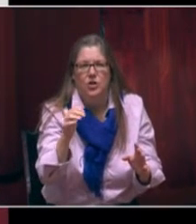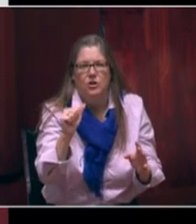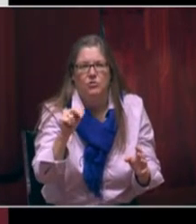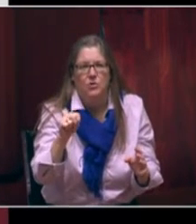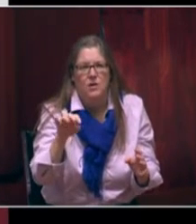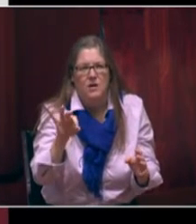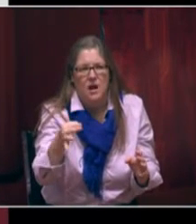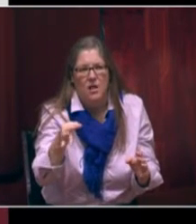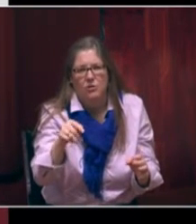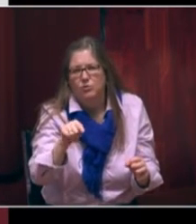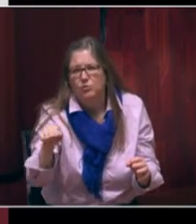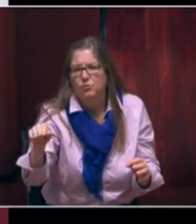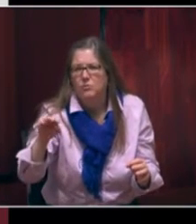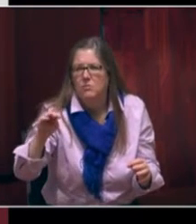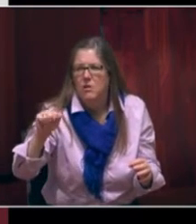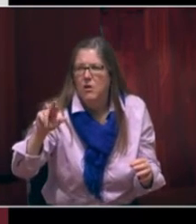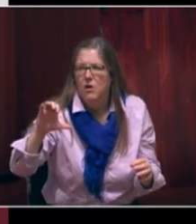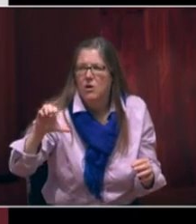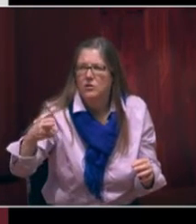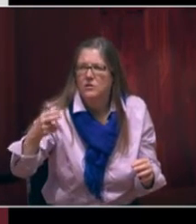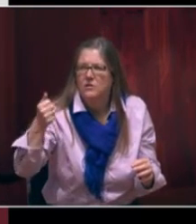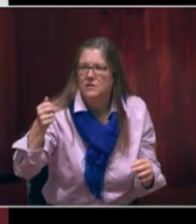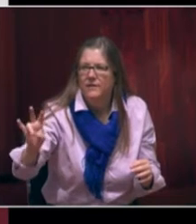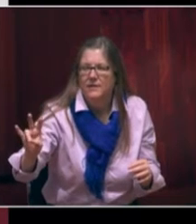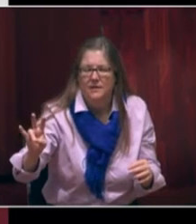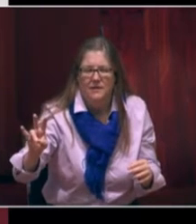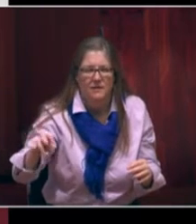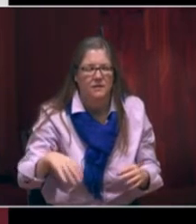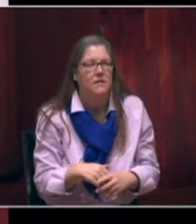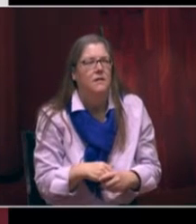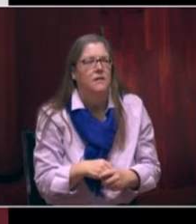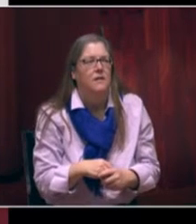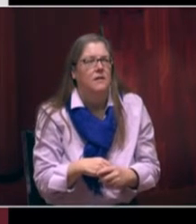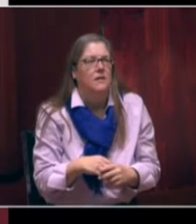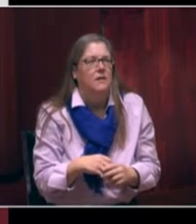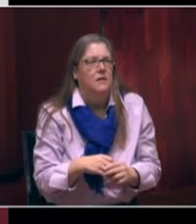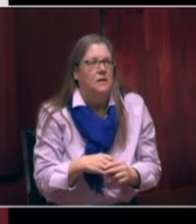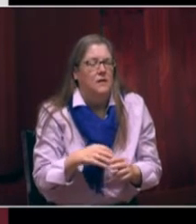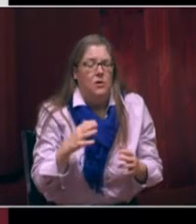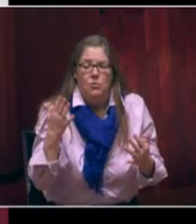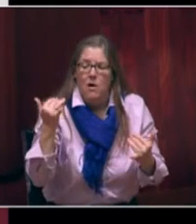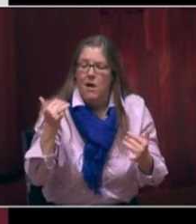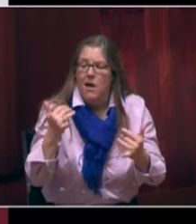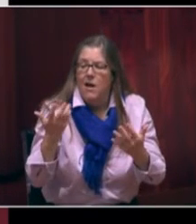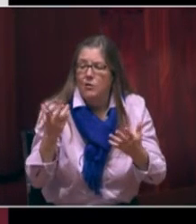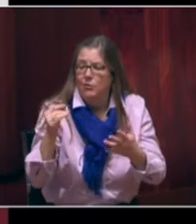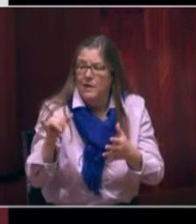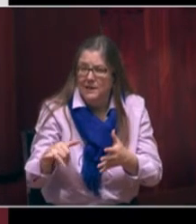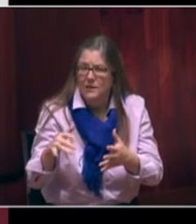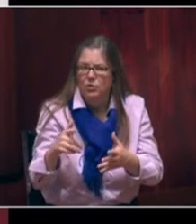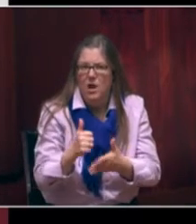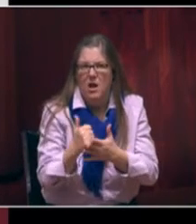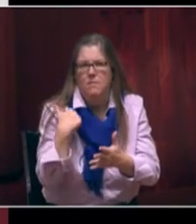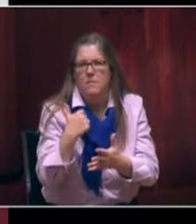9th through March 17th. This is doing this for a variety of reasons. Big one is to get us past